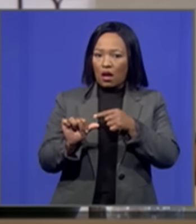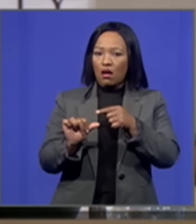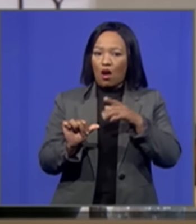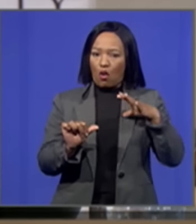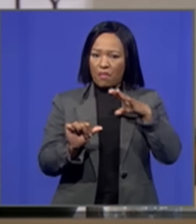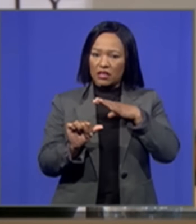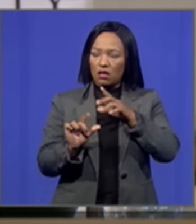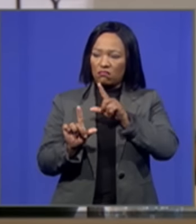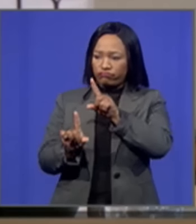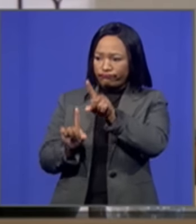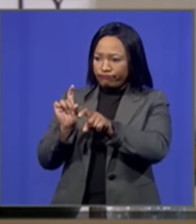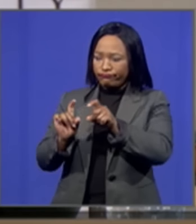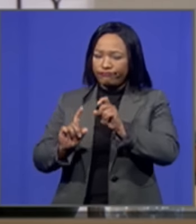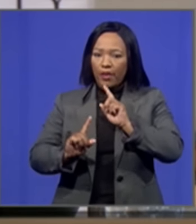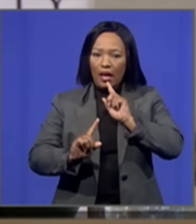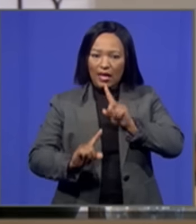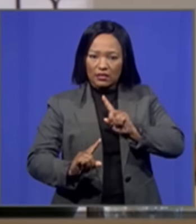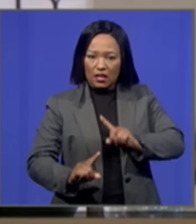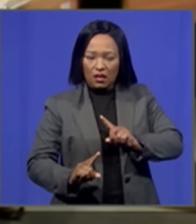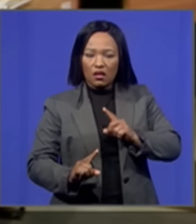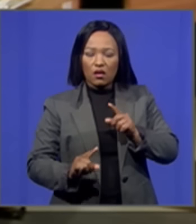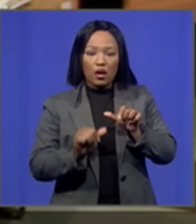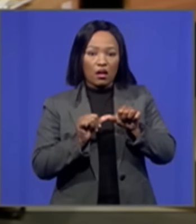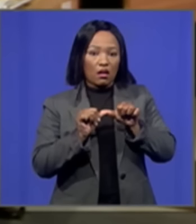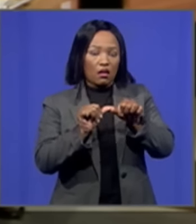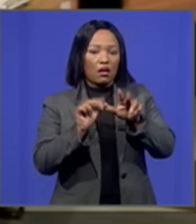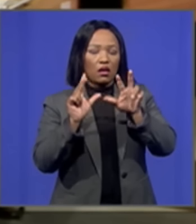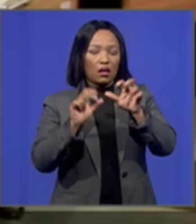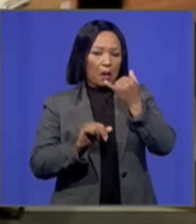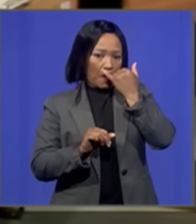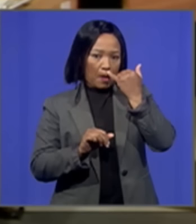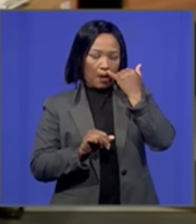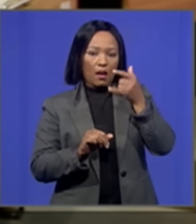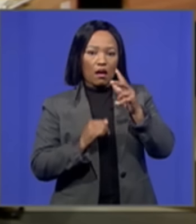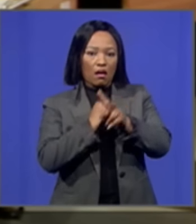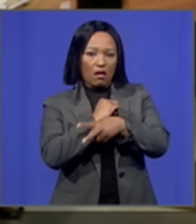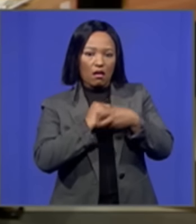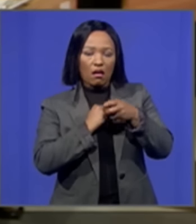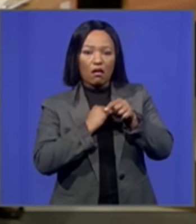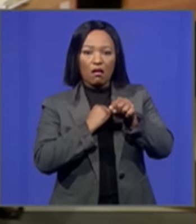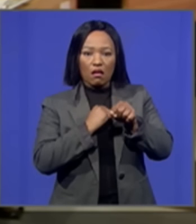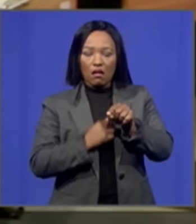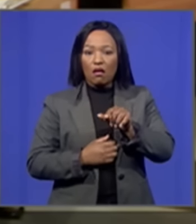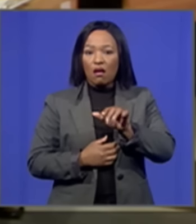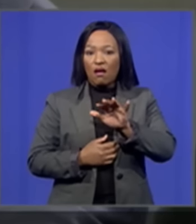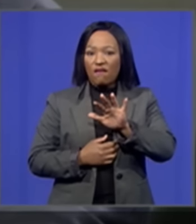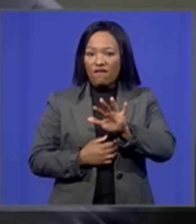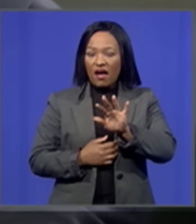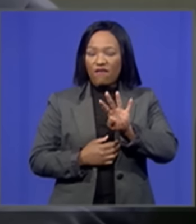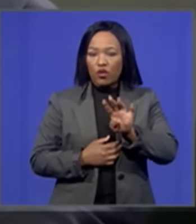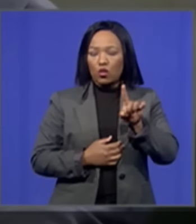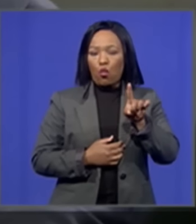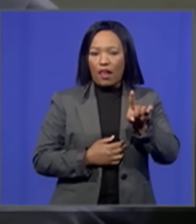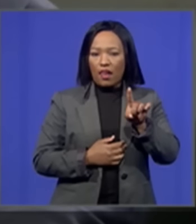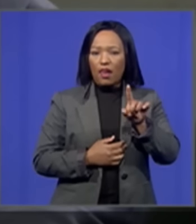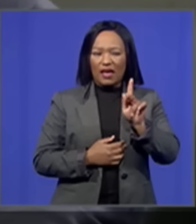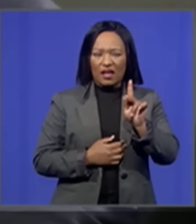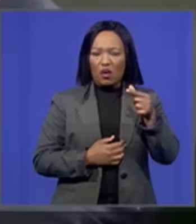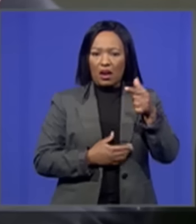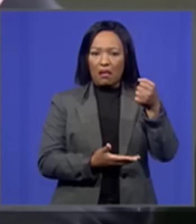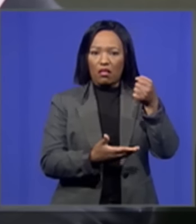jaaka dipatlisiso di tsweletse pele ka ga bogodu jwa cocaine ya dikilograma di le 541 go tswa kwa e neng